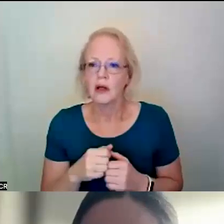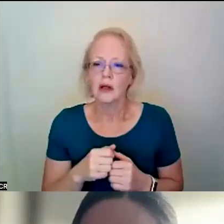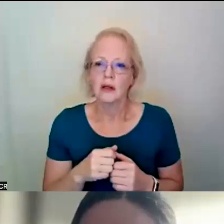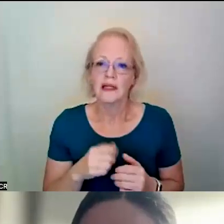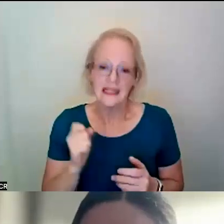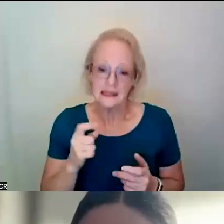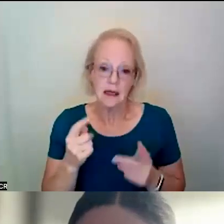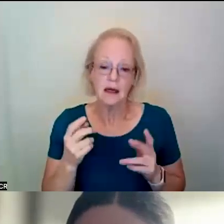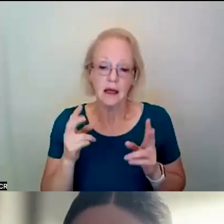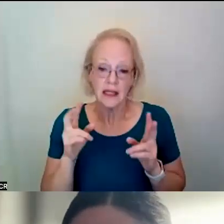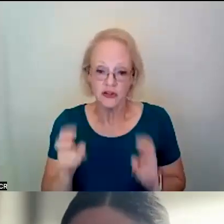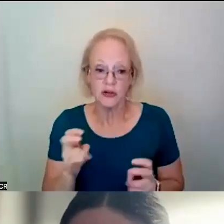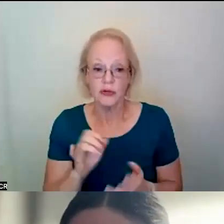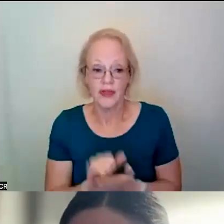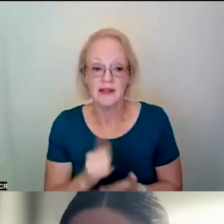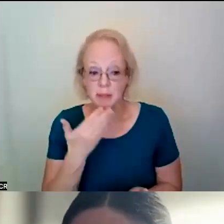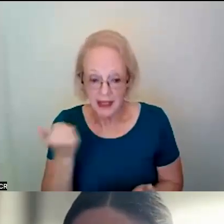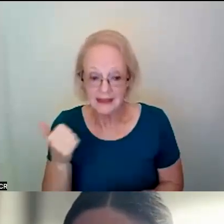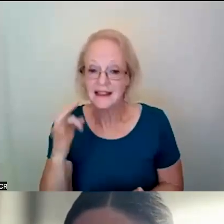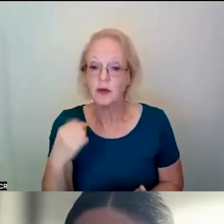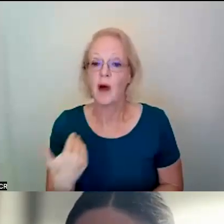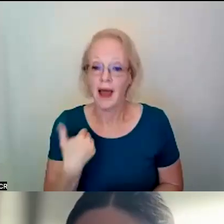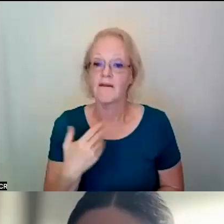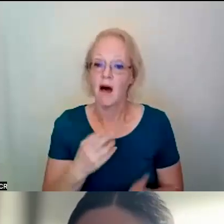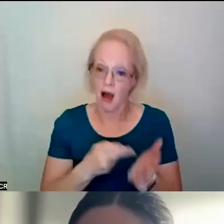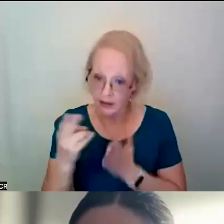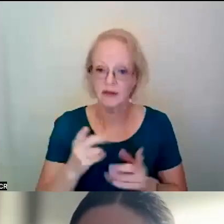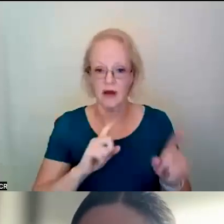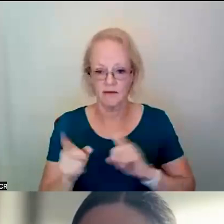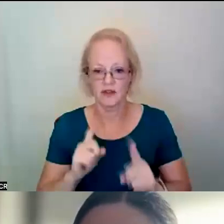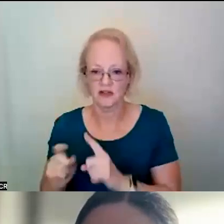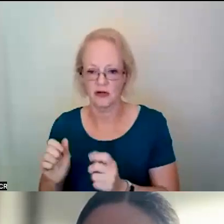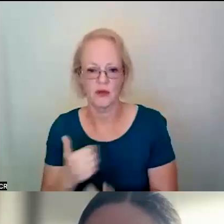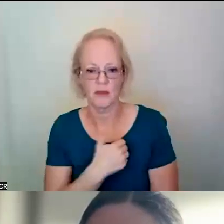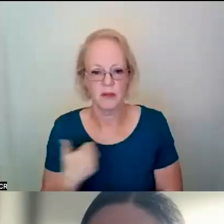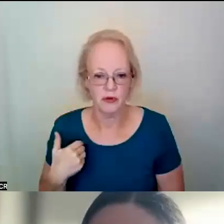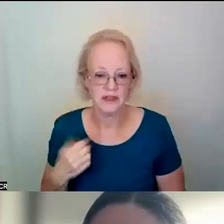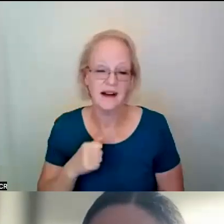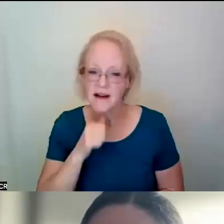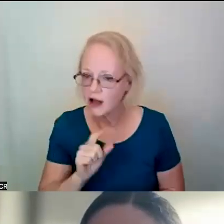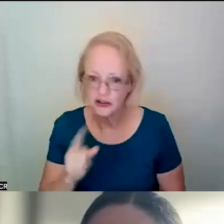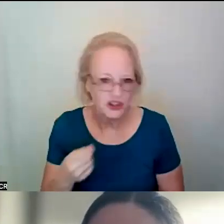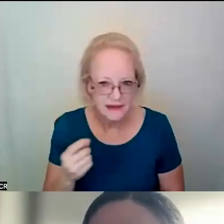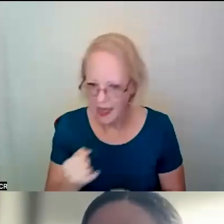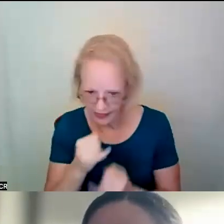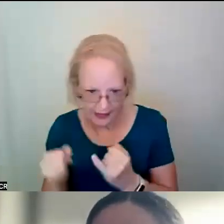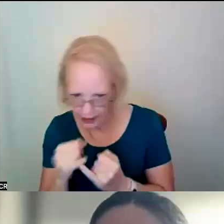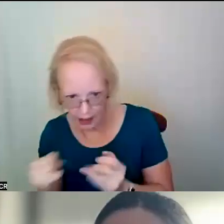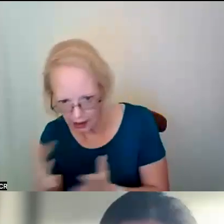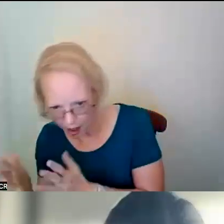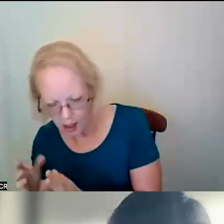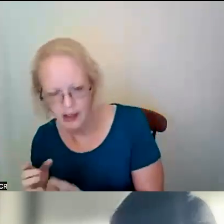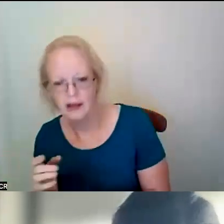dealt with by having honest conversations with the members, and not just at the end, but have them understand